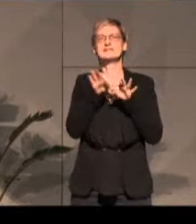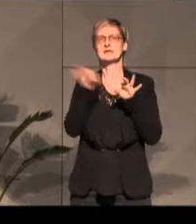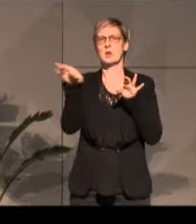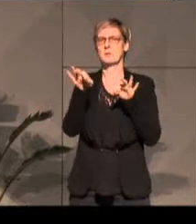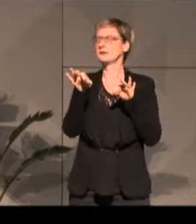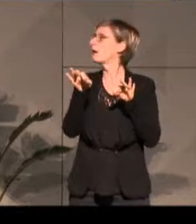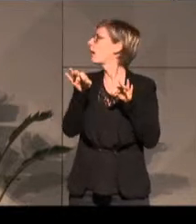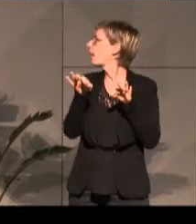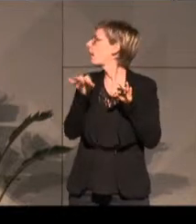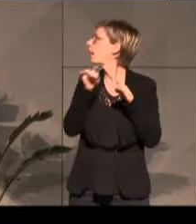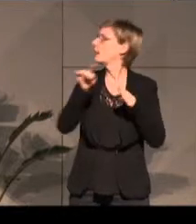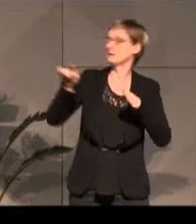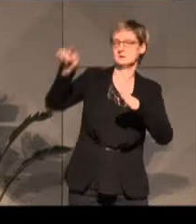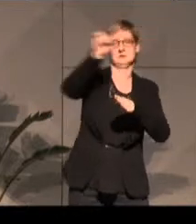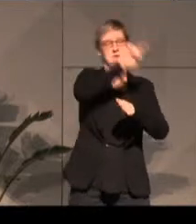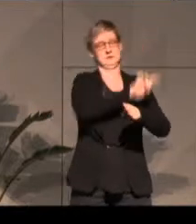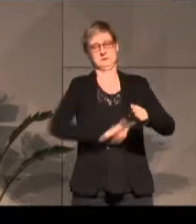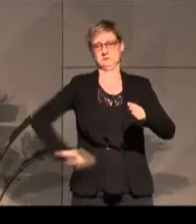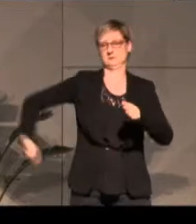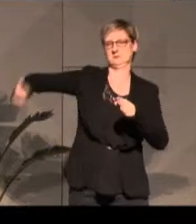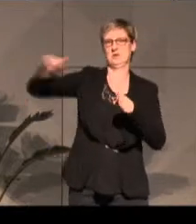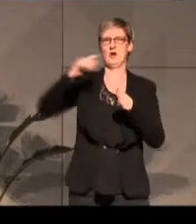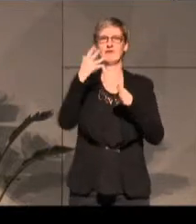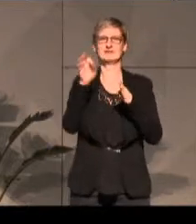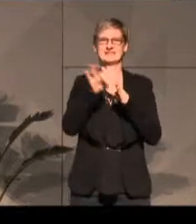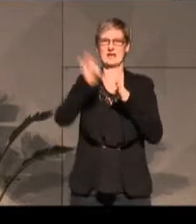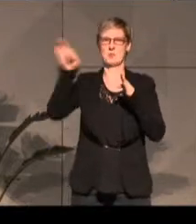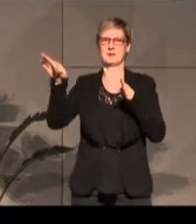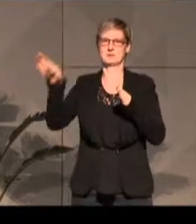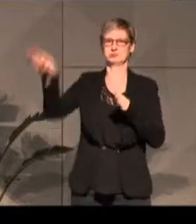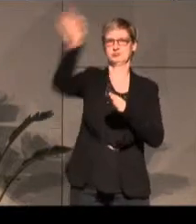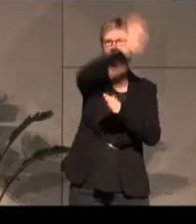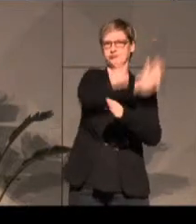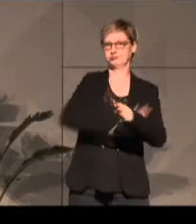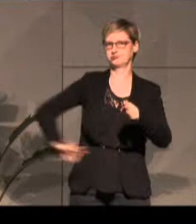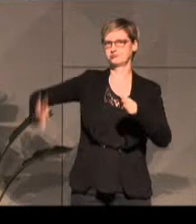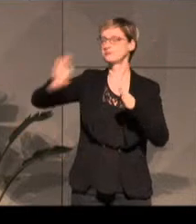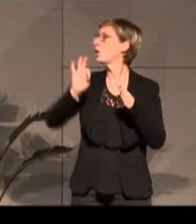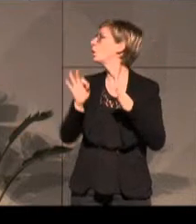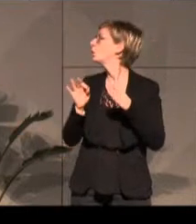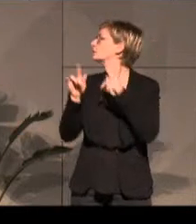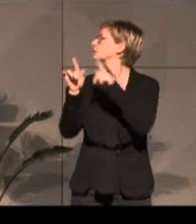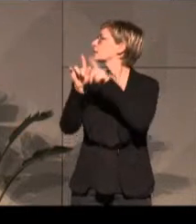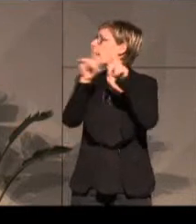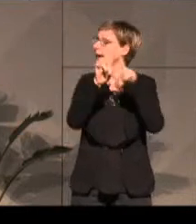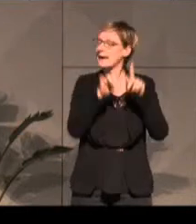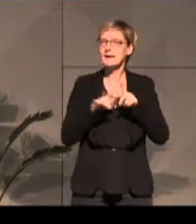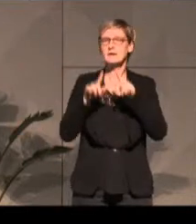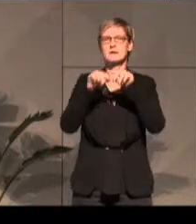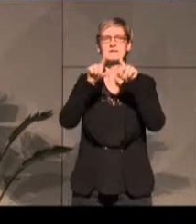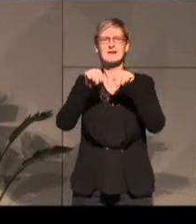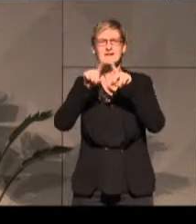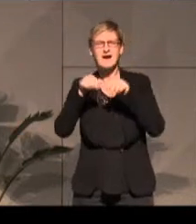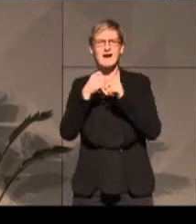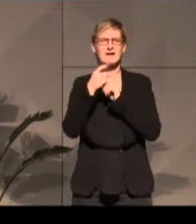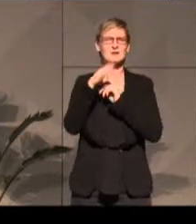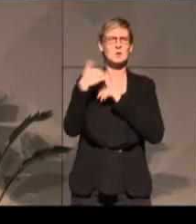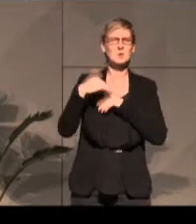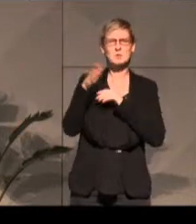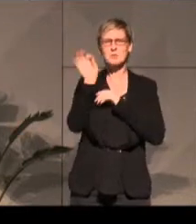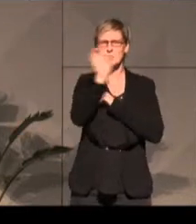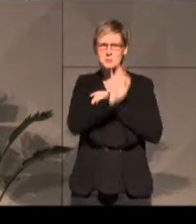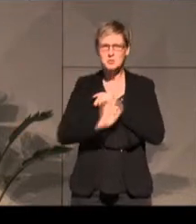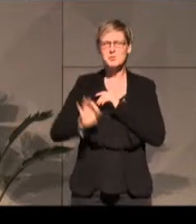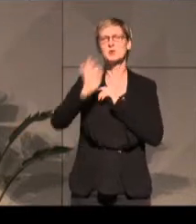research city. This is 50 kilometers away from the ship, and all the triangles, all the blue squares and the